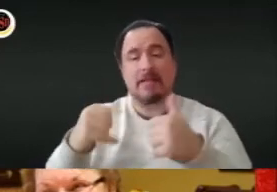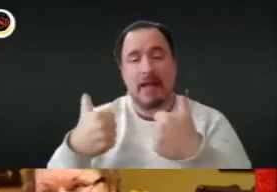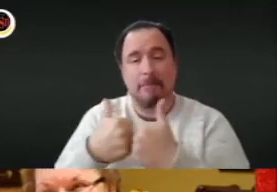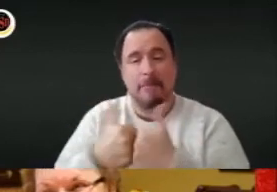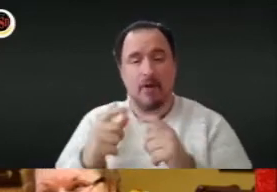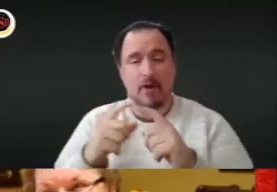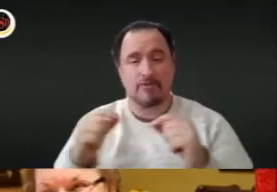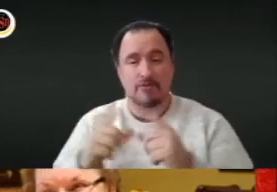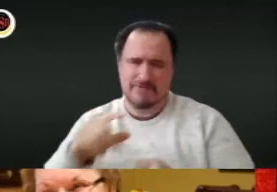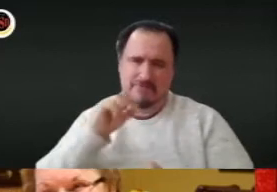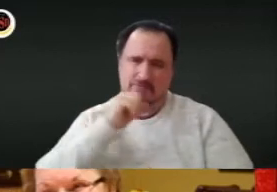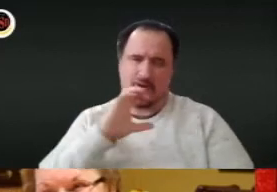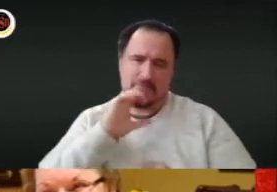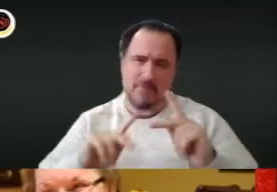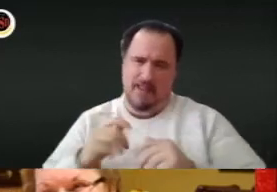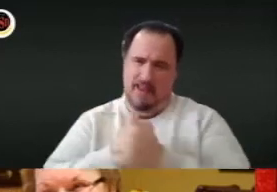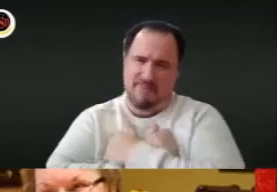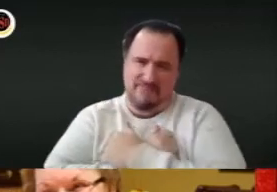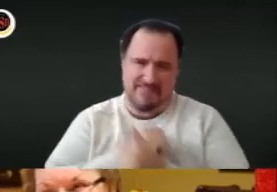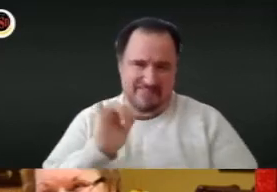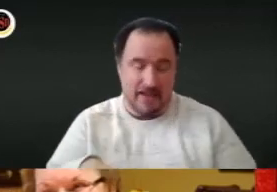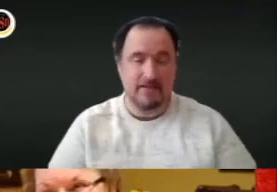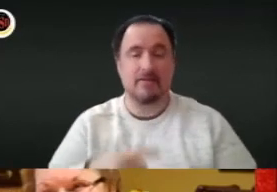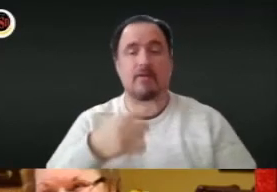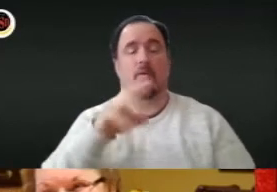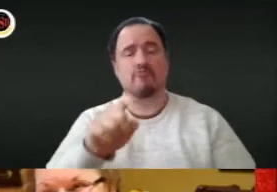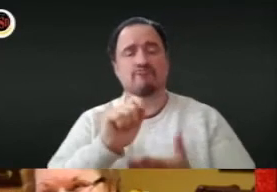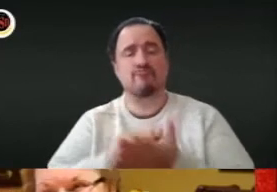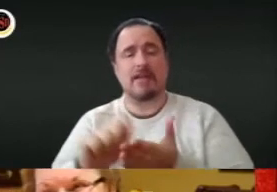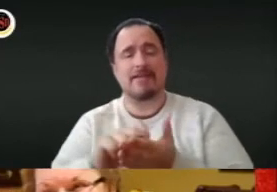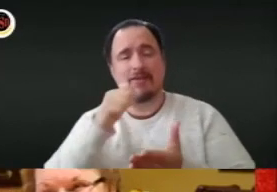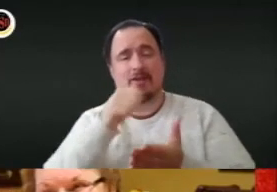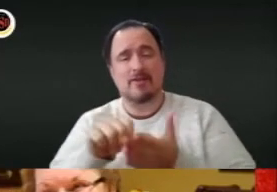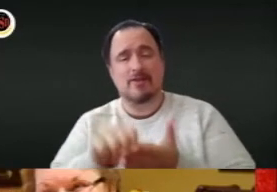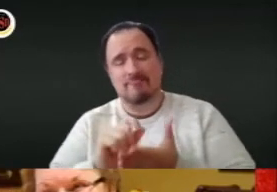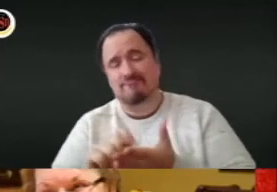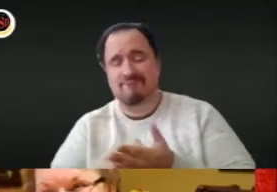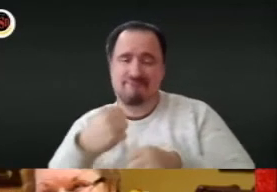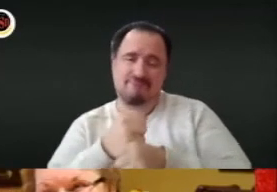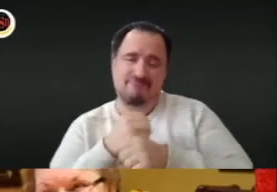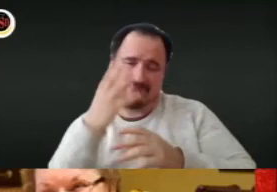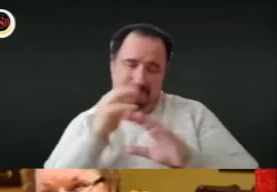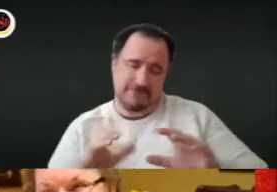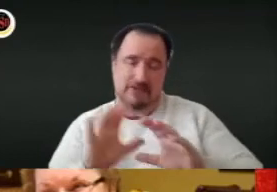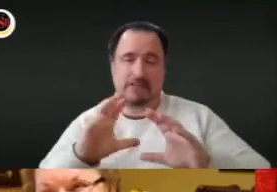senior citizen center, play games, make cards, write letters.